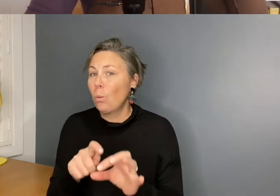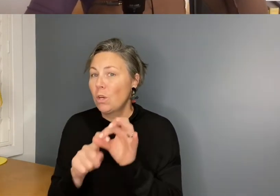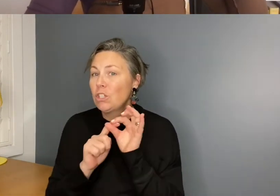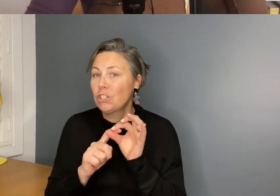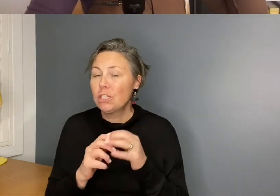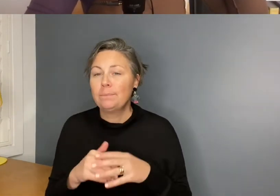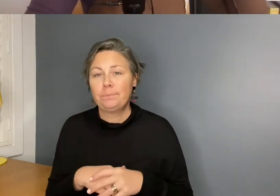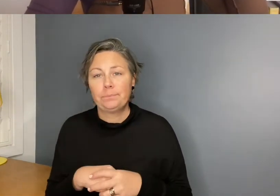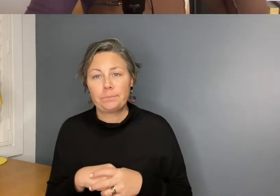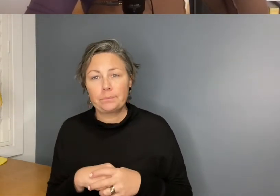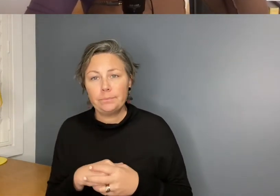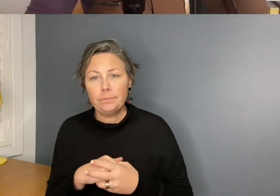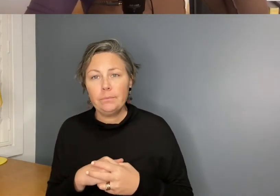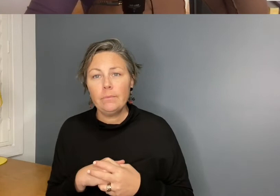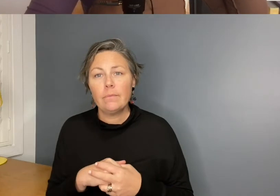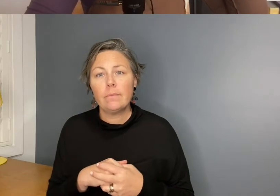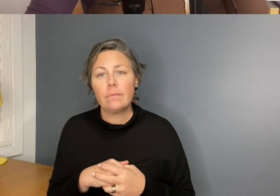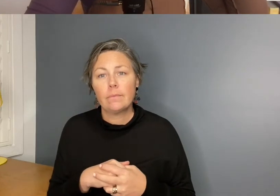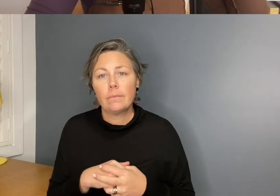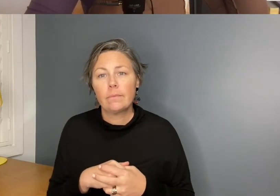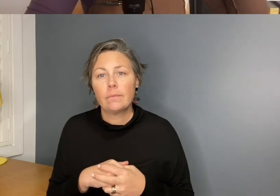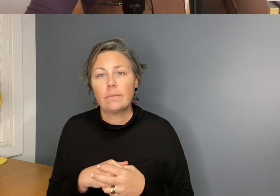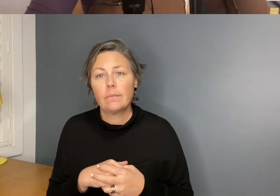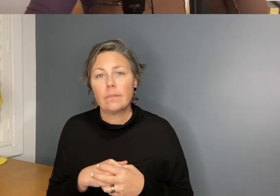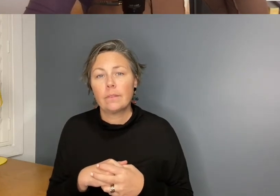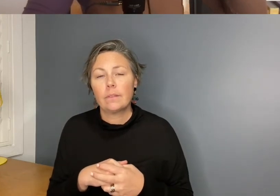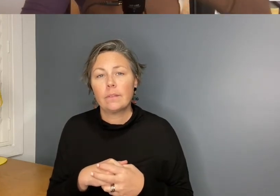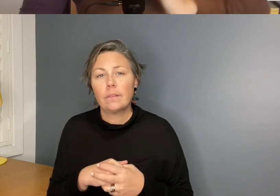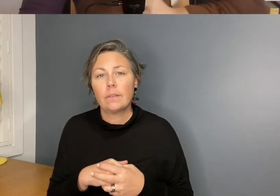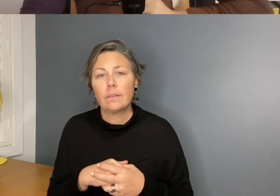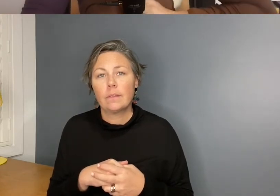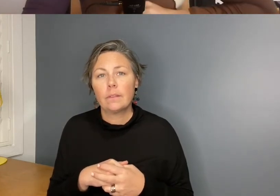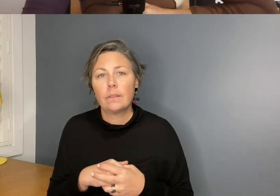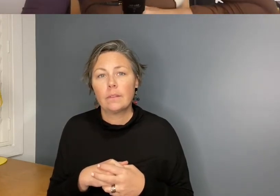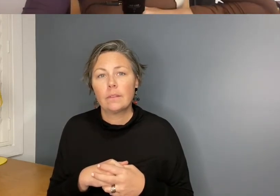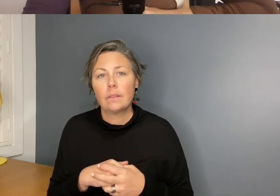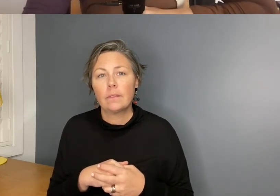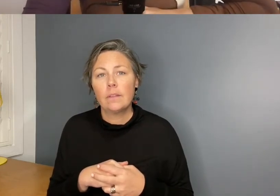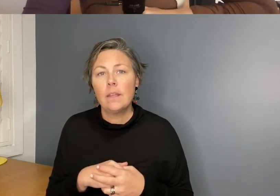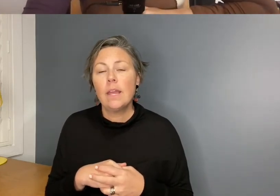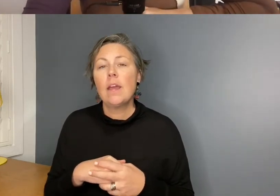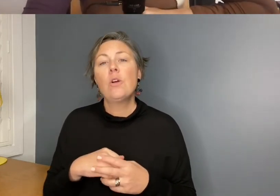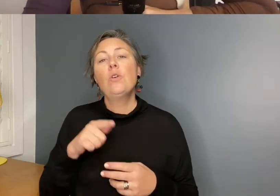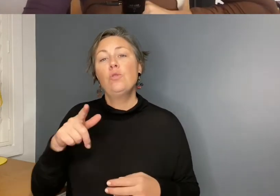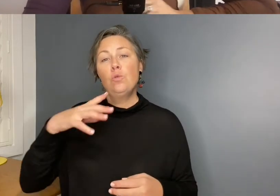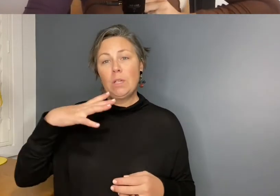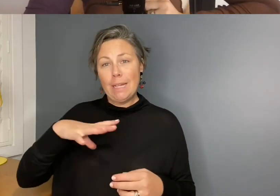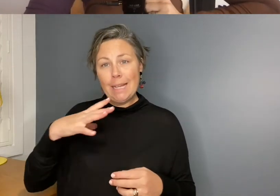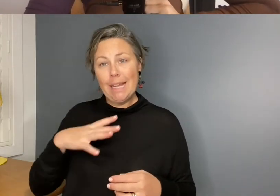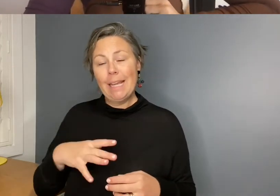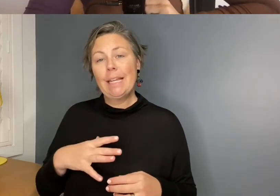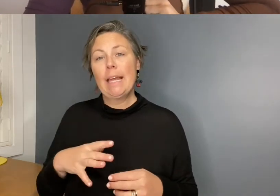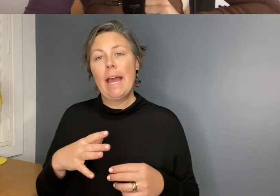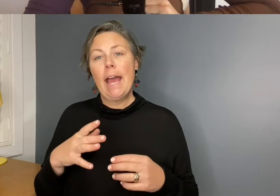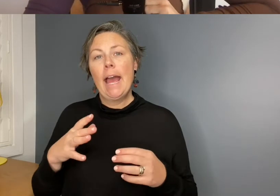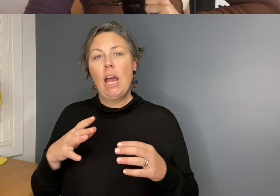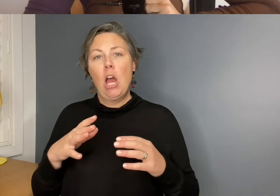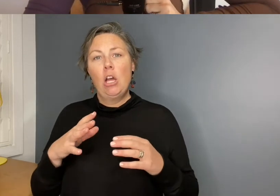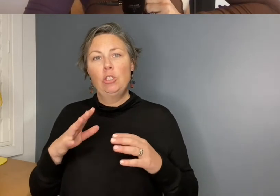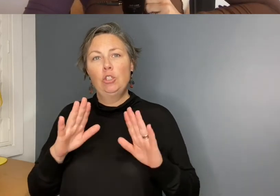parents is, and this is, oh my goodness, opening the biggest can of worms, is take the emotional pressure off kids and diet.